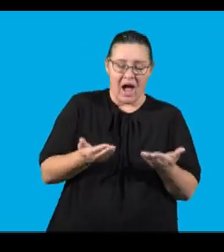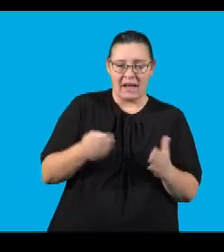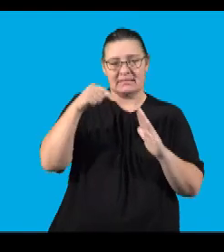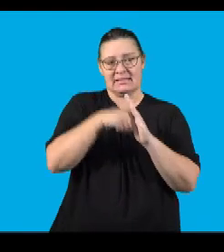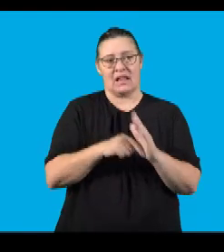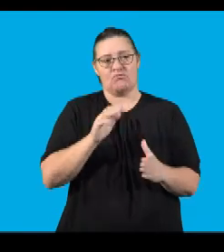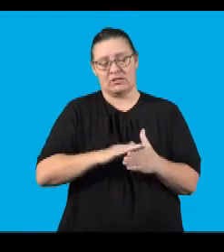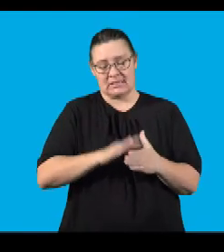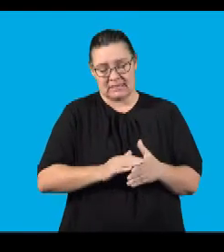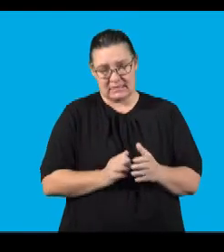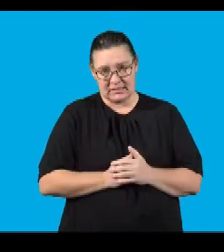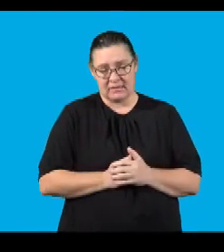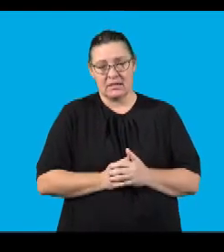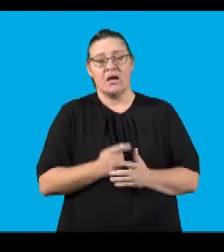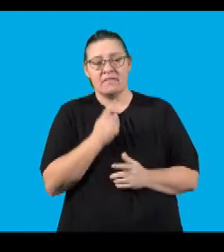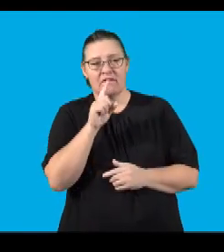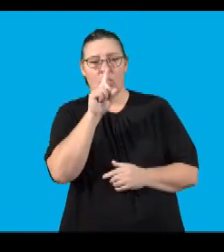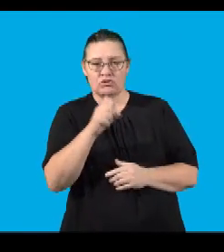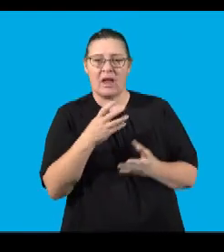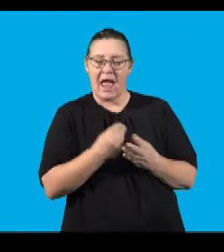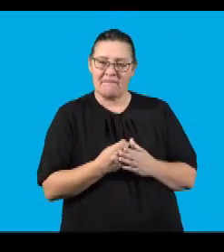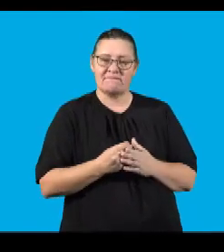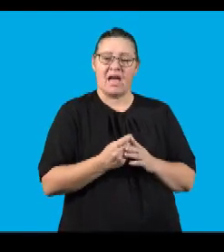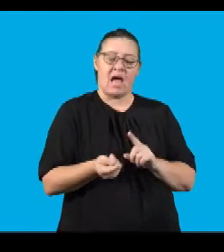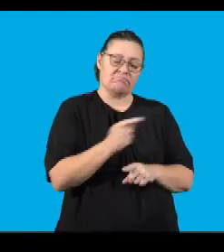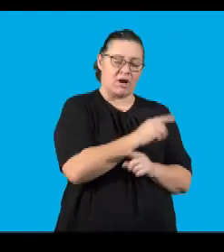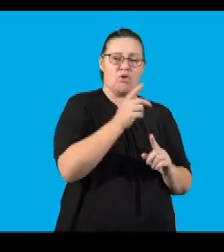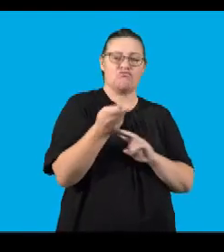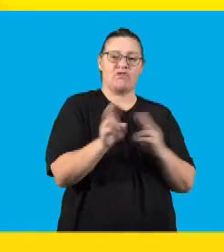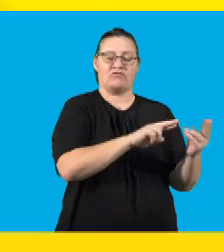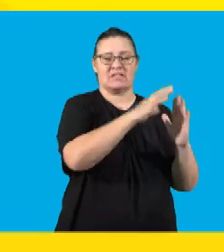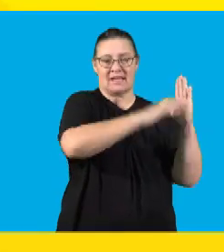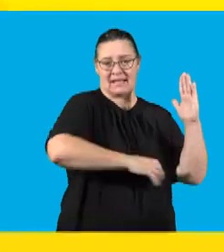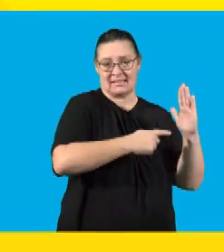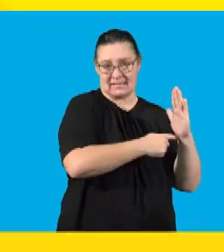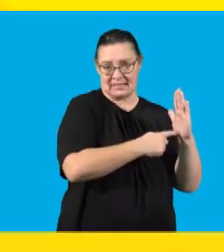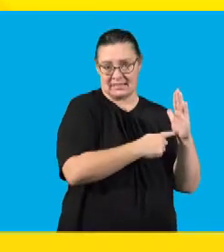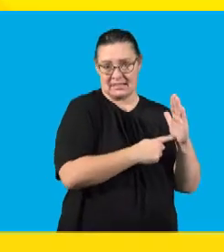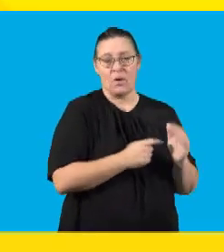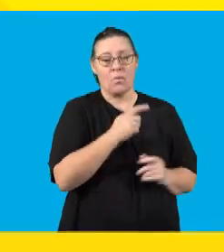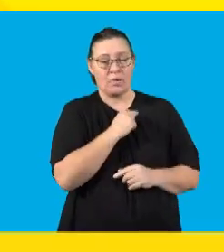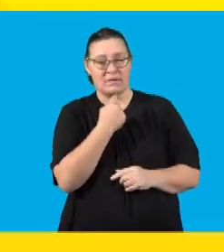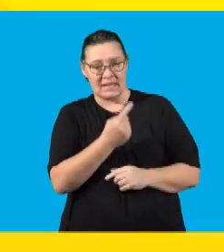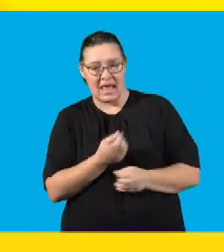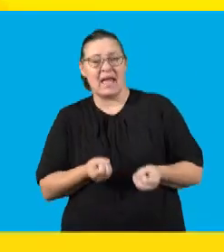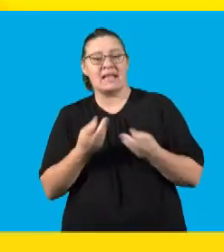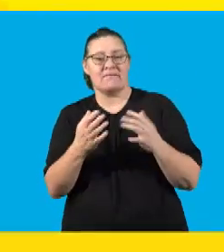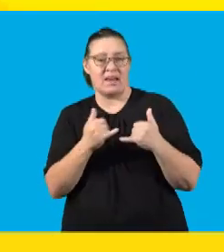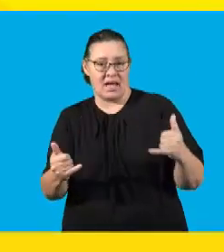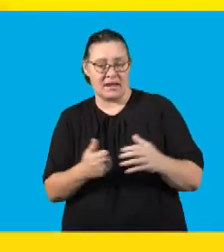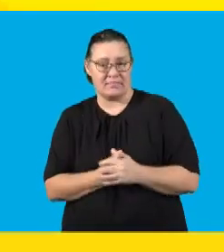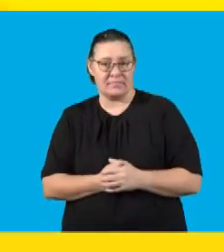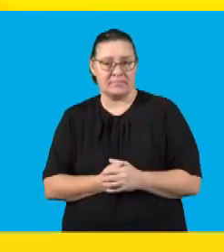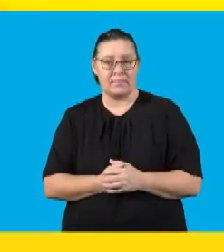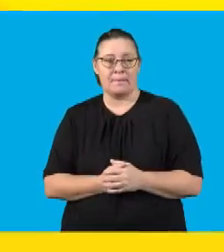provide detailed reasons. You'll see that questions will have a textual reference, and that's what I'm referring to when I say the